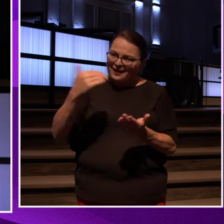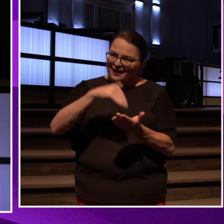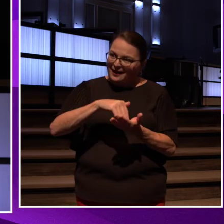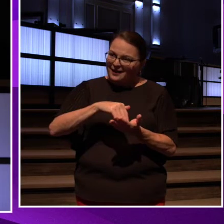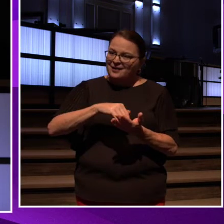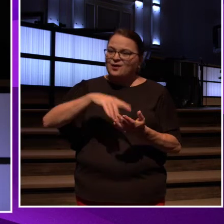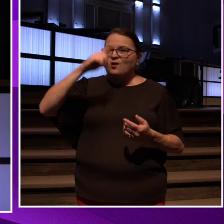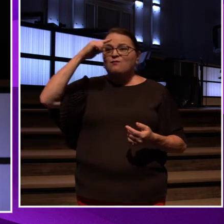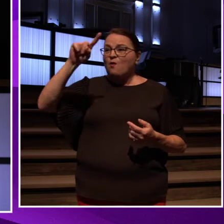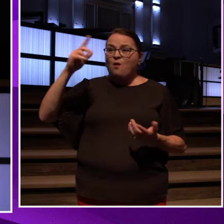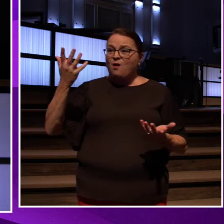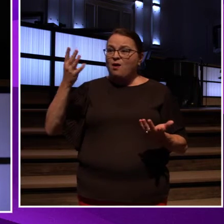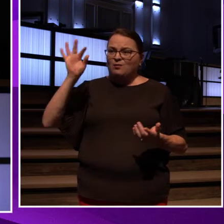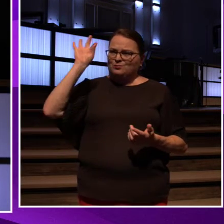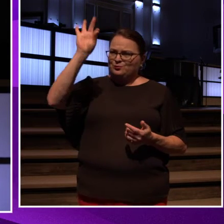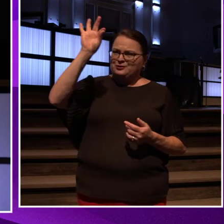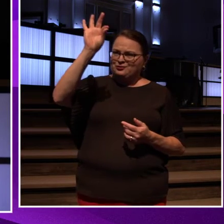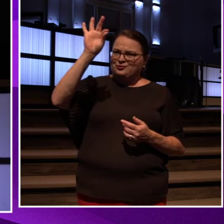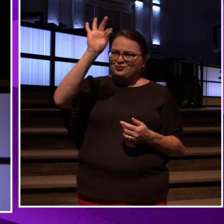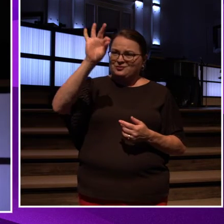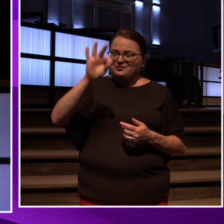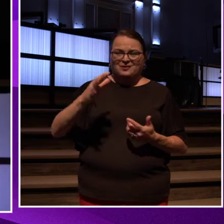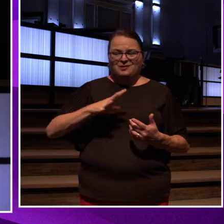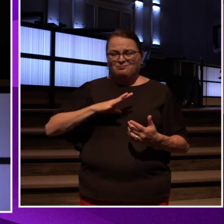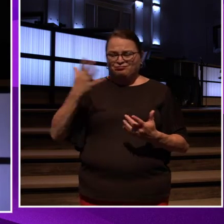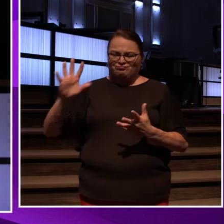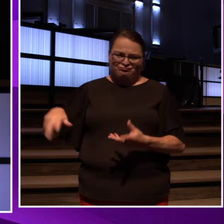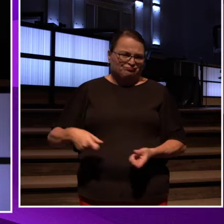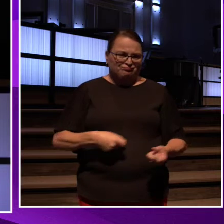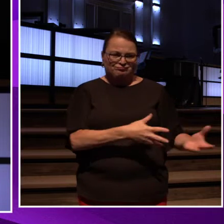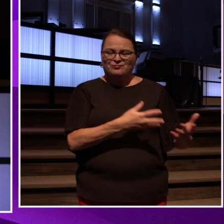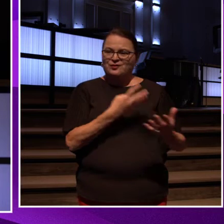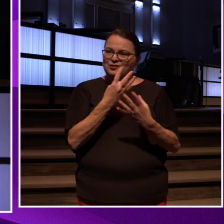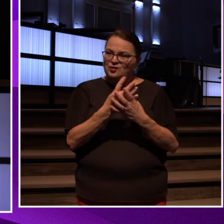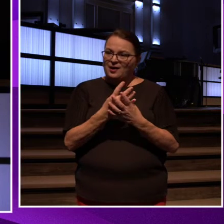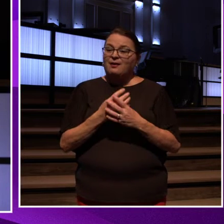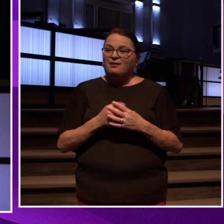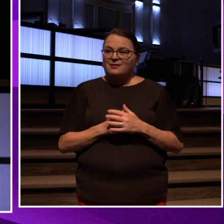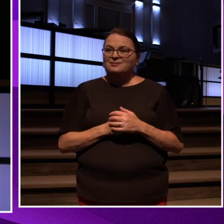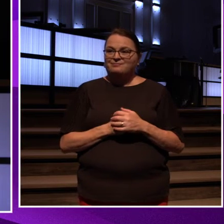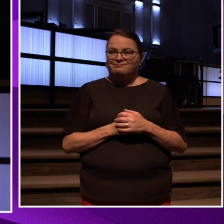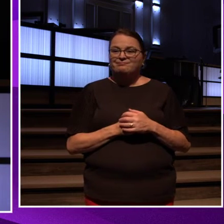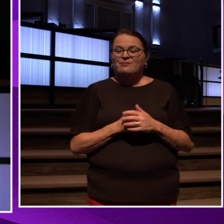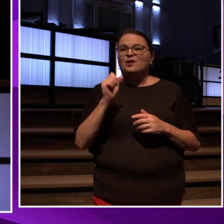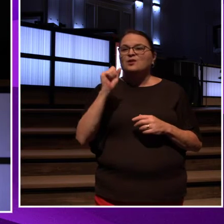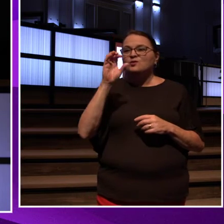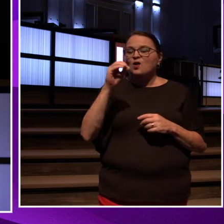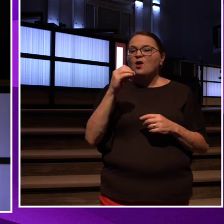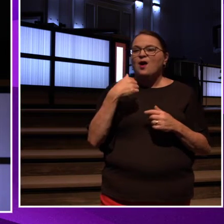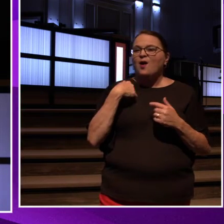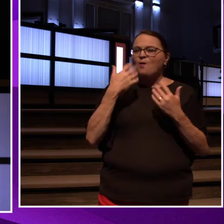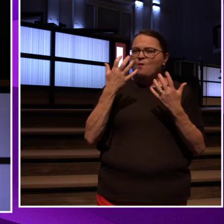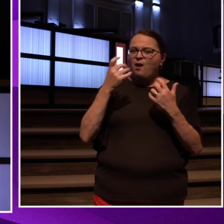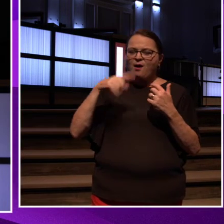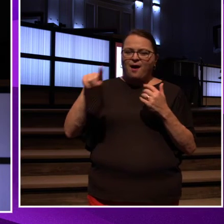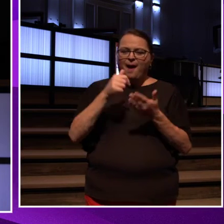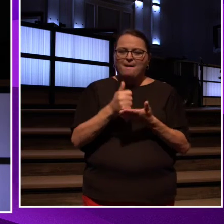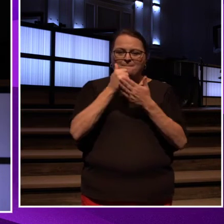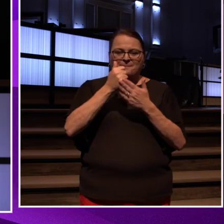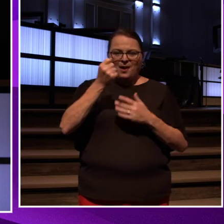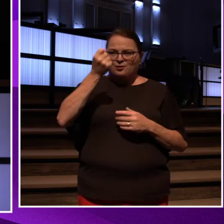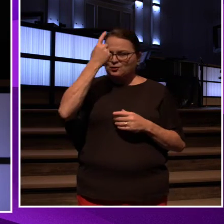for preaching the gospel. But I want to give you 2 points in this passage to help you understand